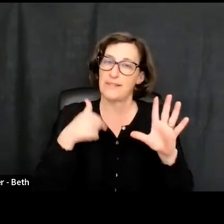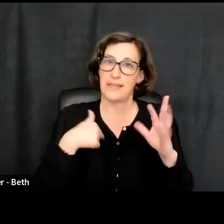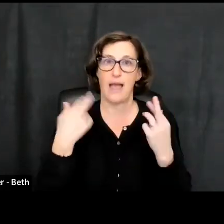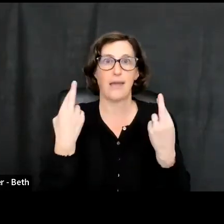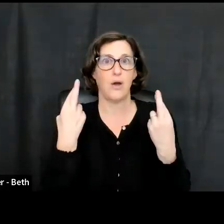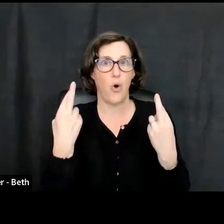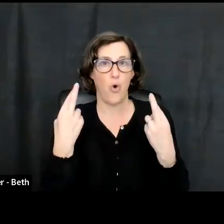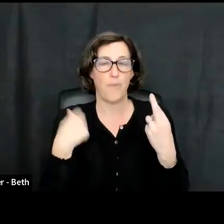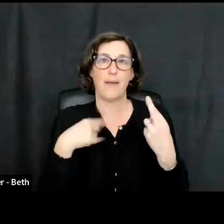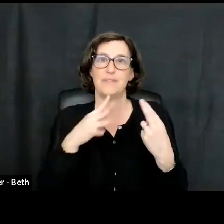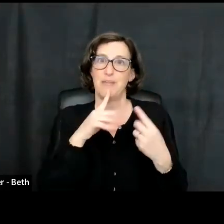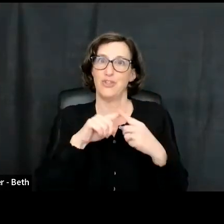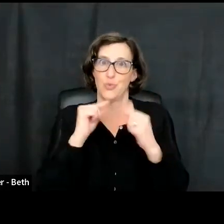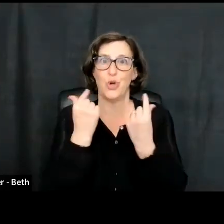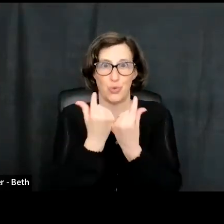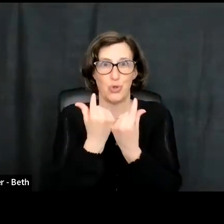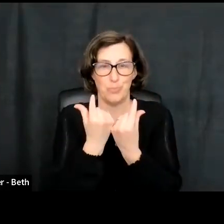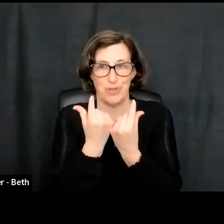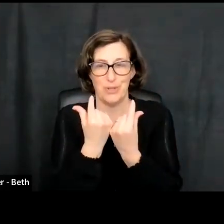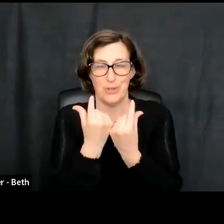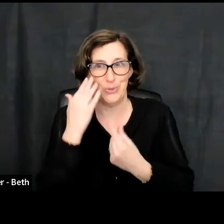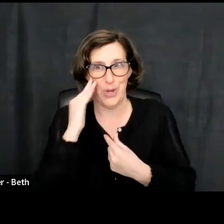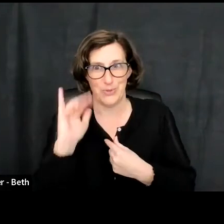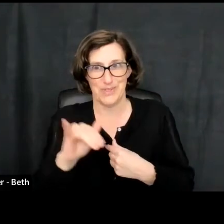I'm hoping I'm speaking to a group who knows this,